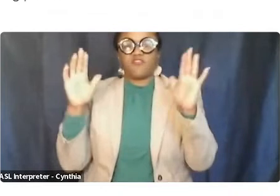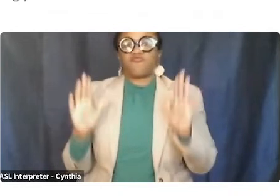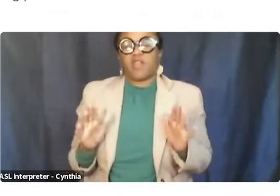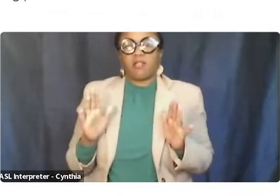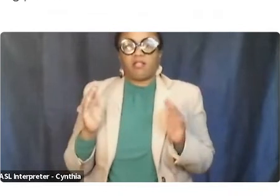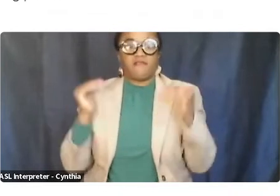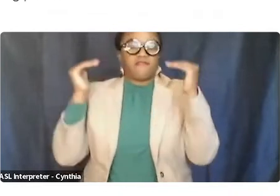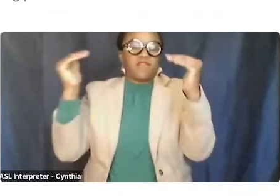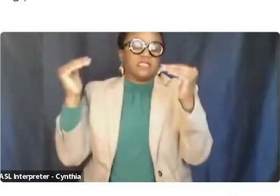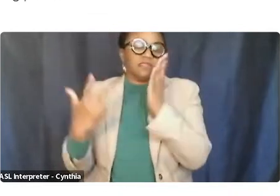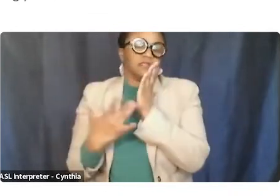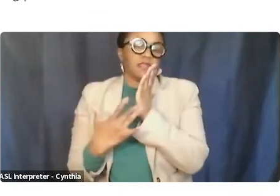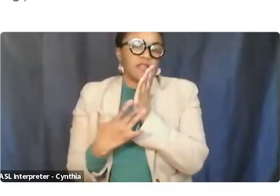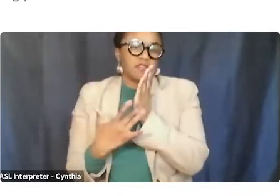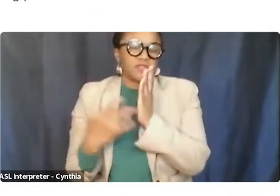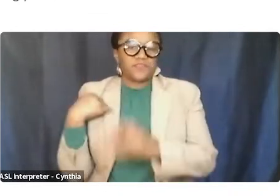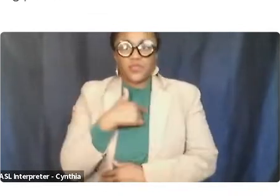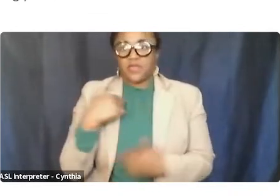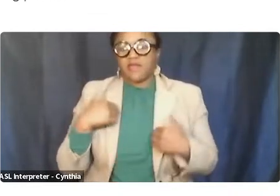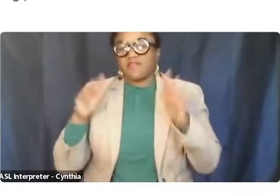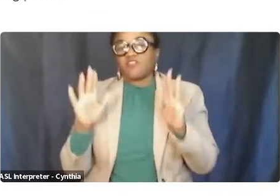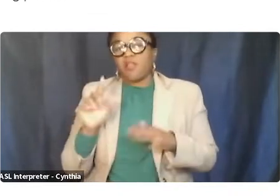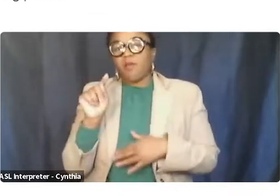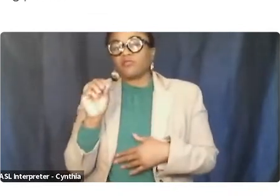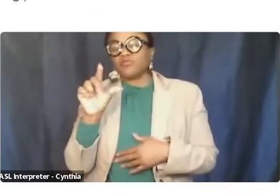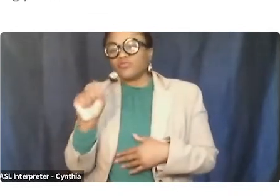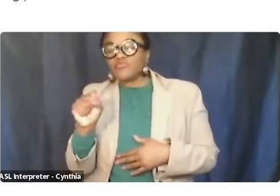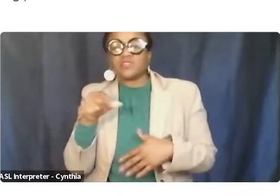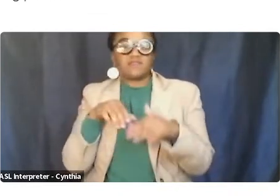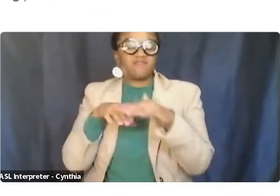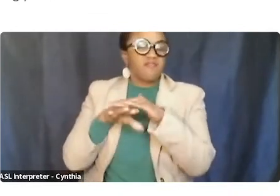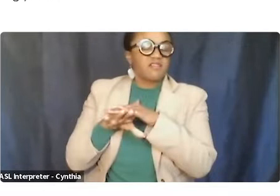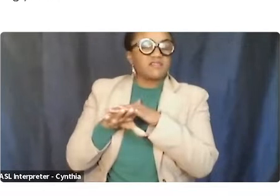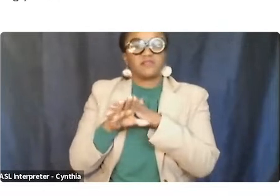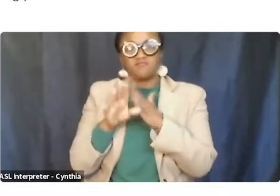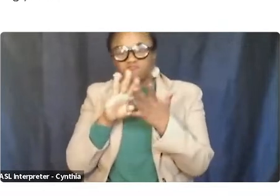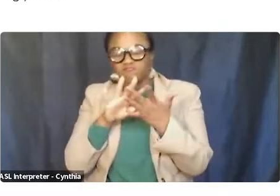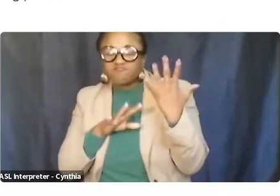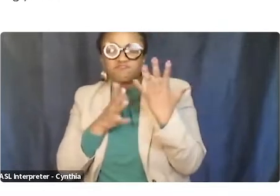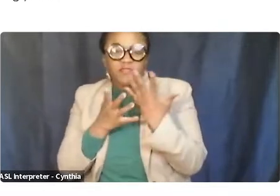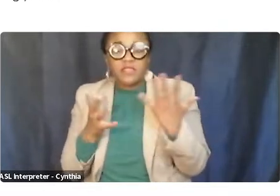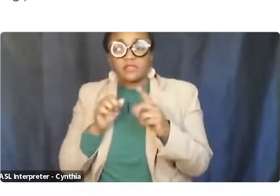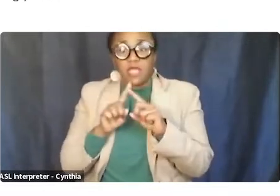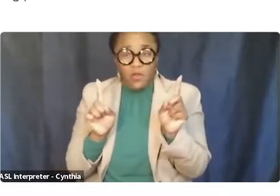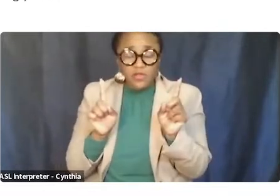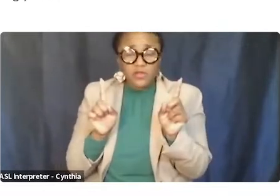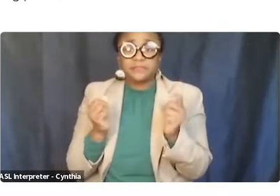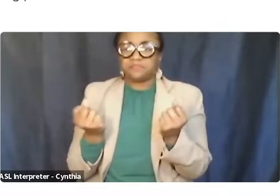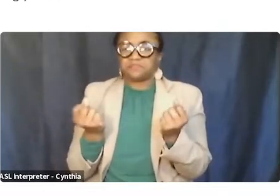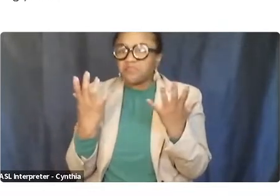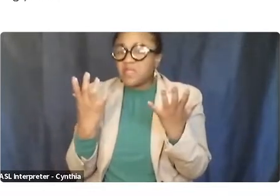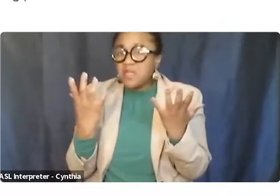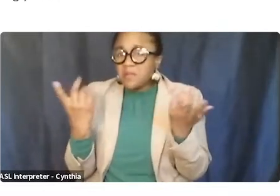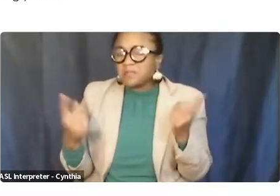technology. We have incredible tools, we have access to things. However, in many